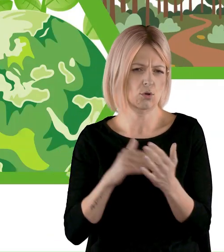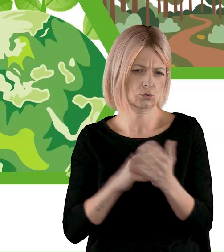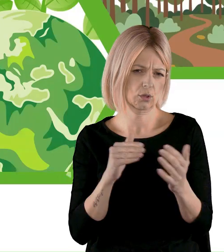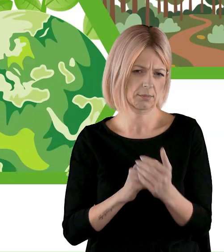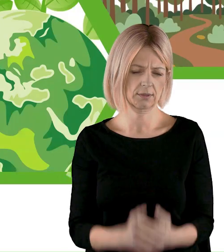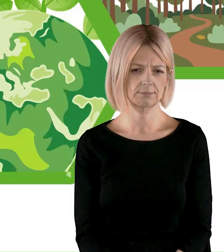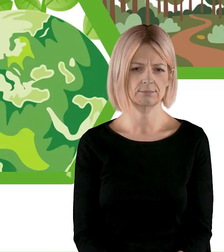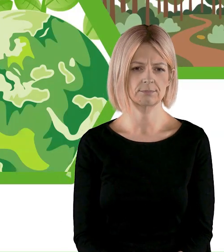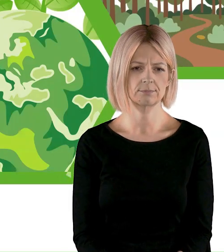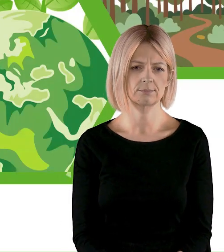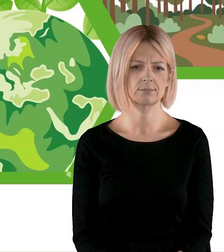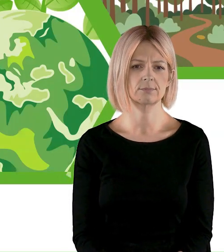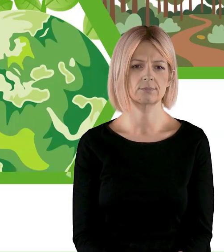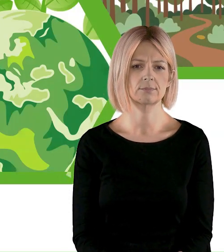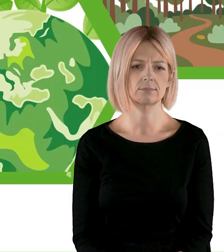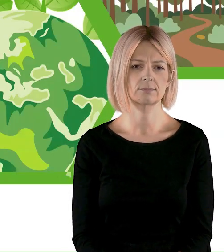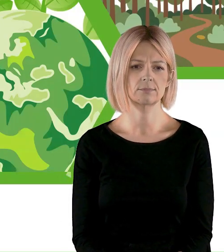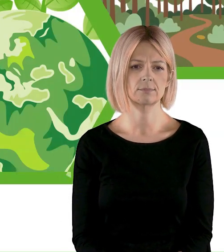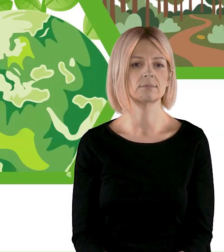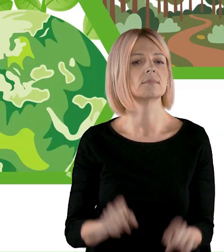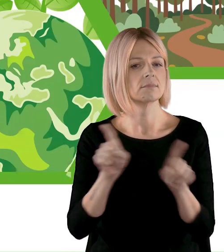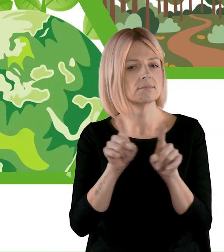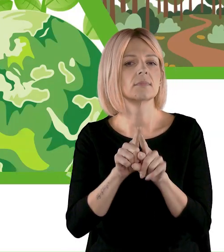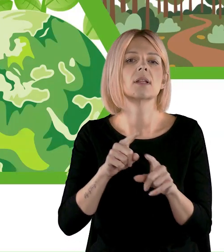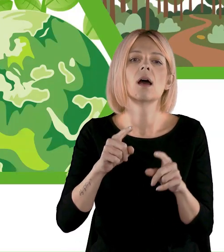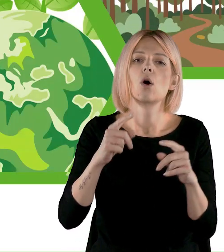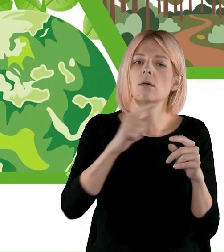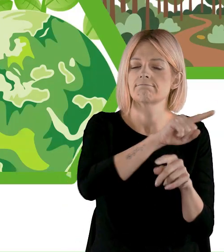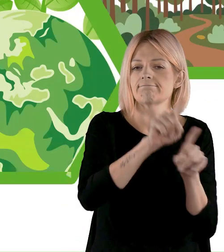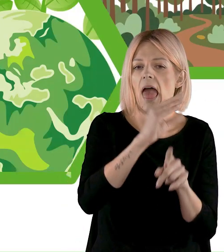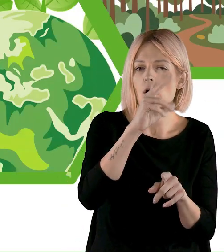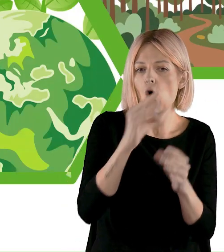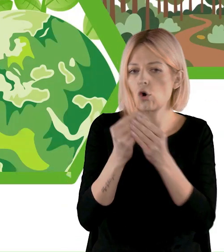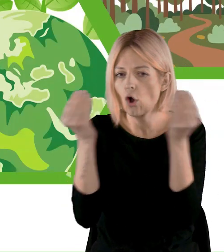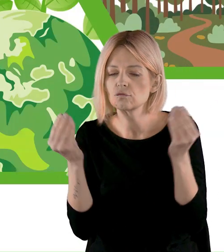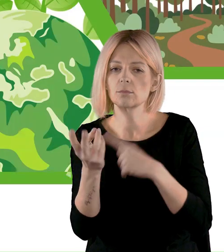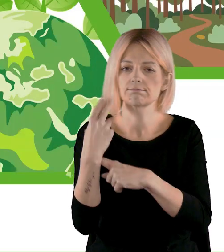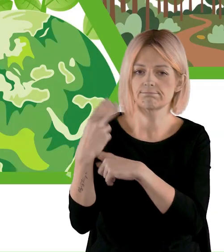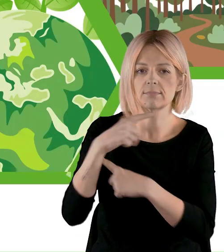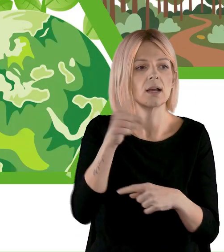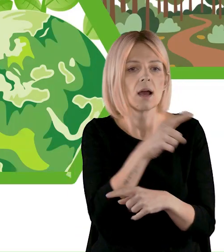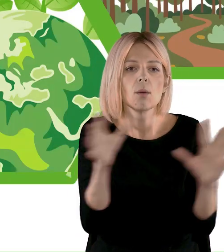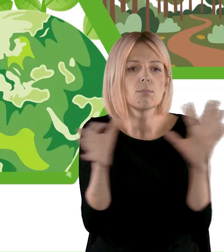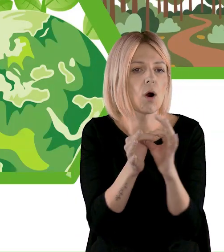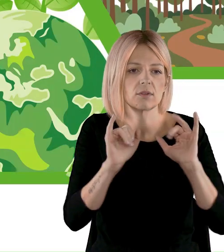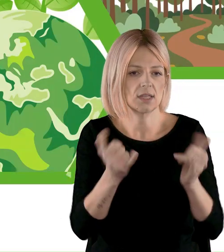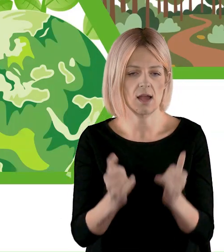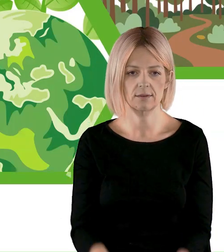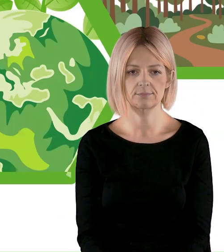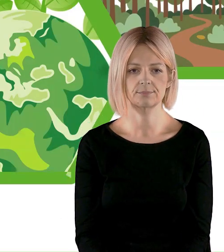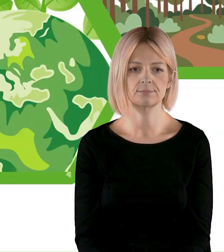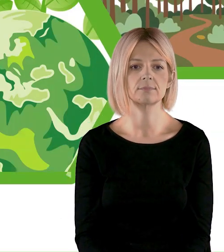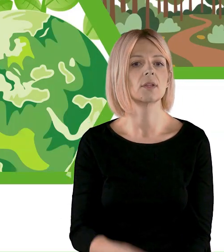In addition, it wants to educate and help learners to understand that environmental responsibility is not limited